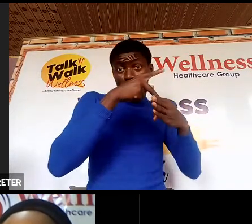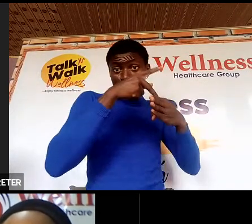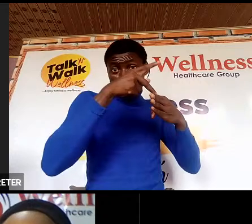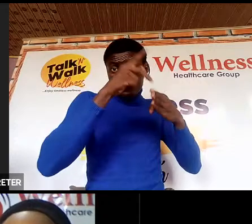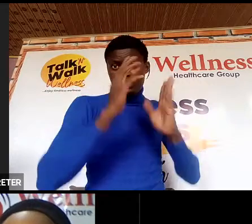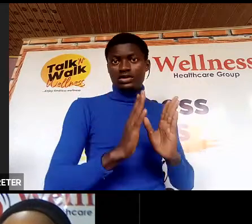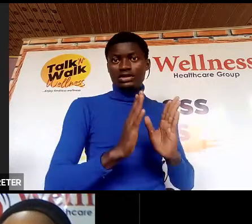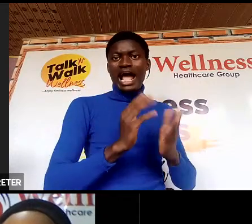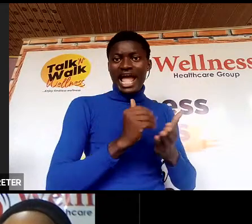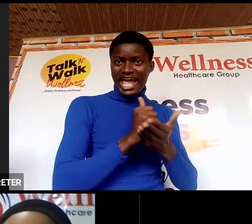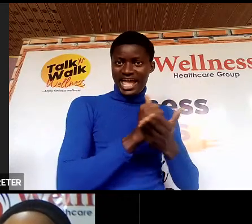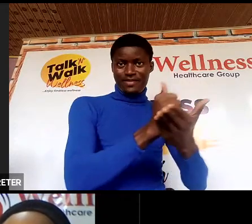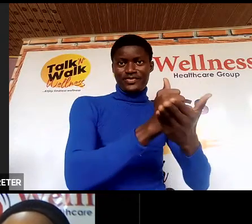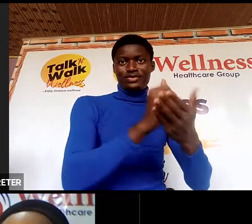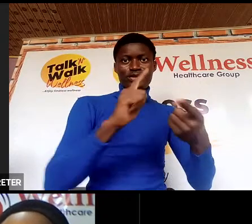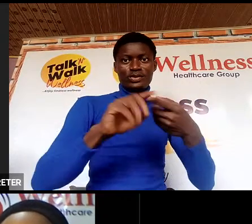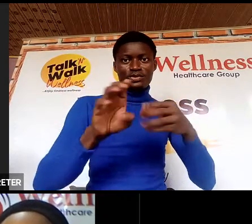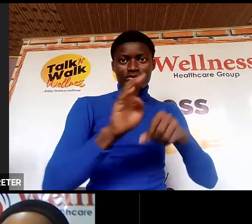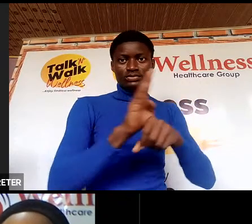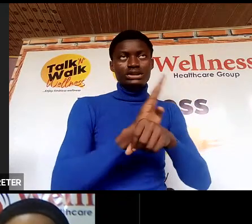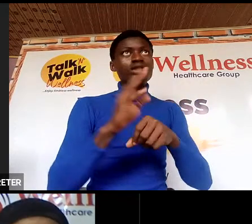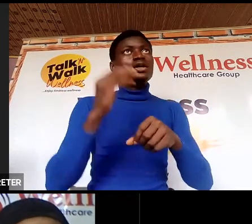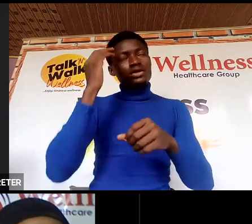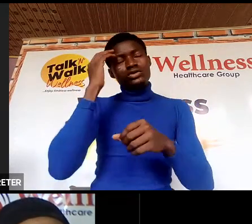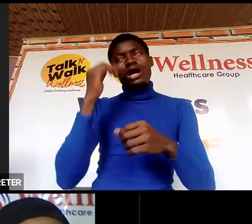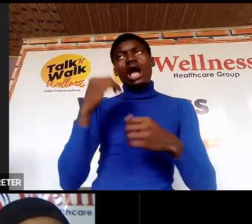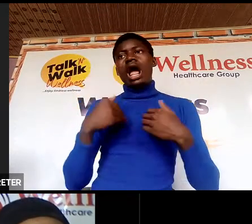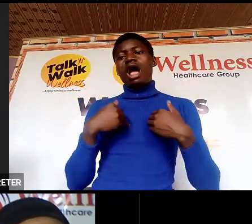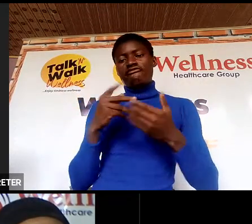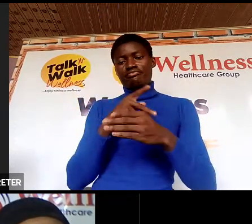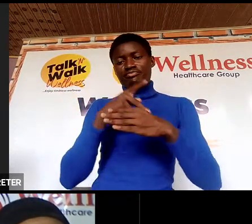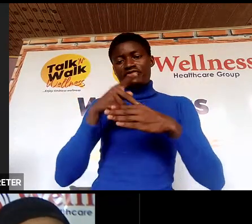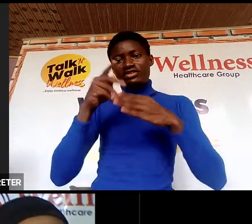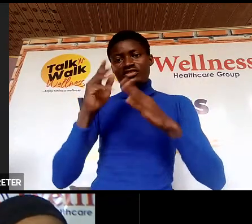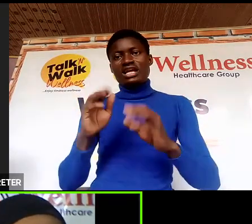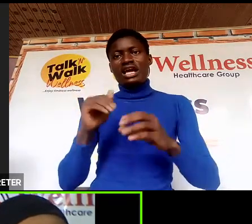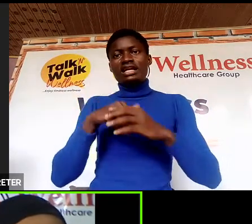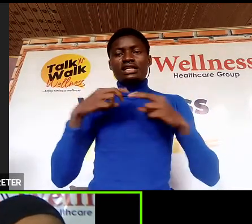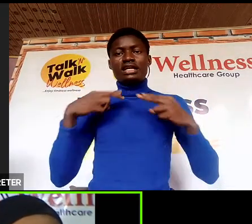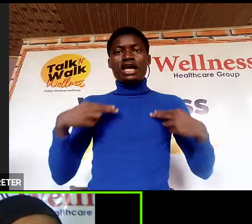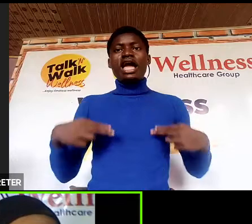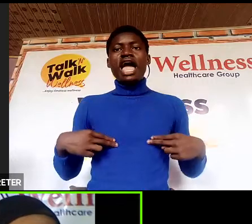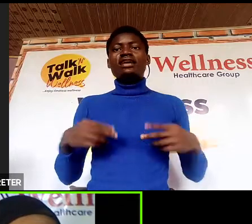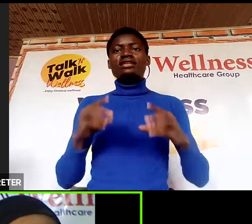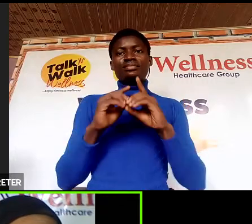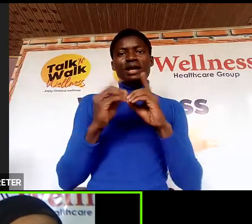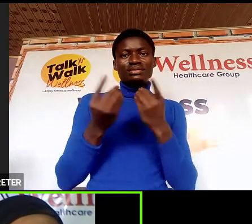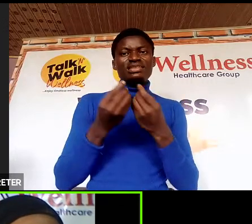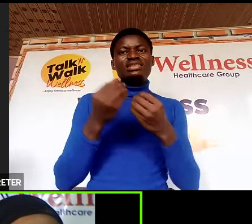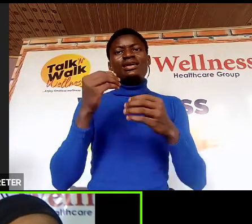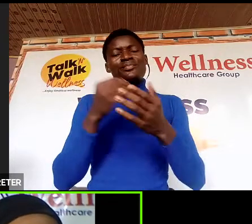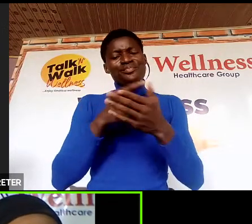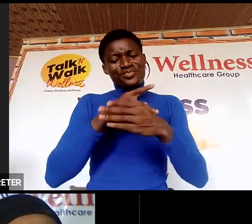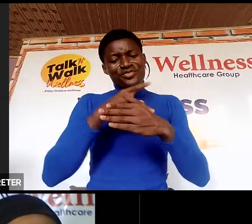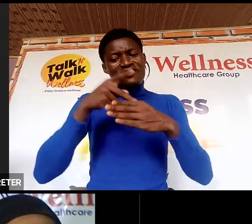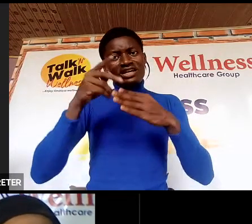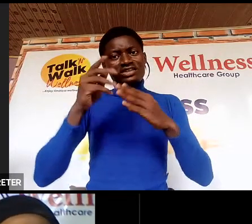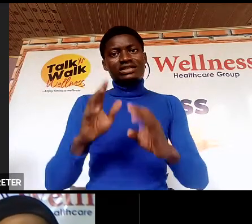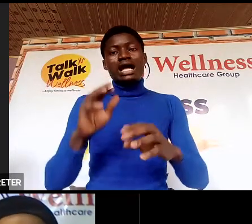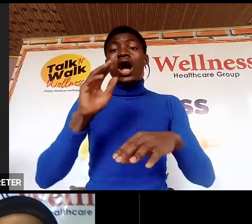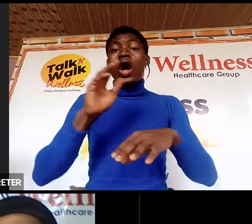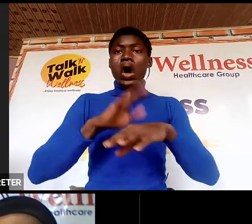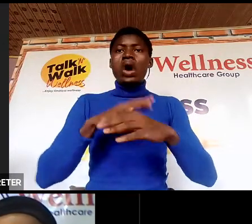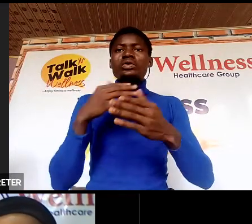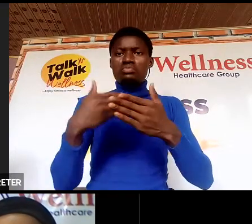you have professionals in the investment sector as well. So there are professionals that actually can help you to identify what is the